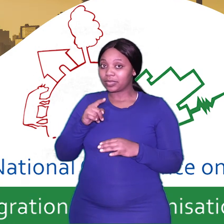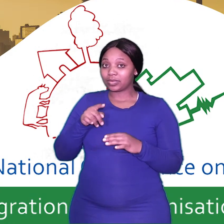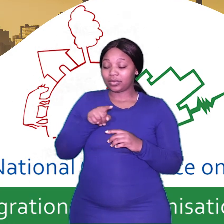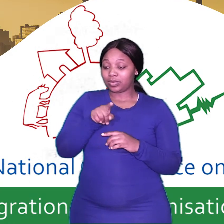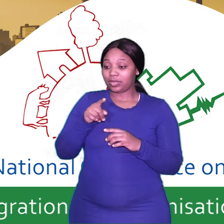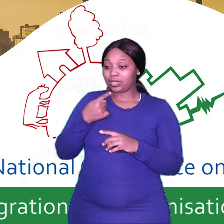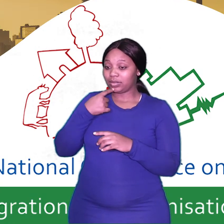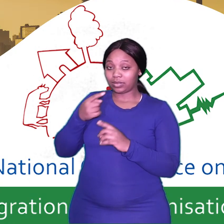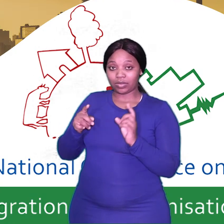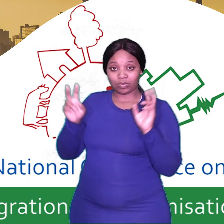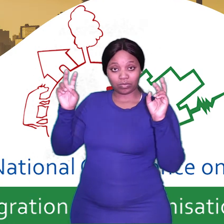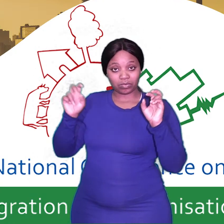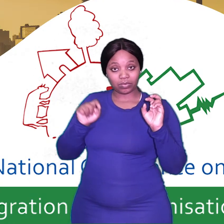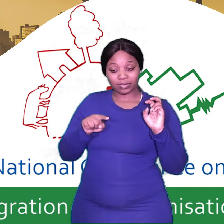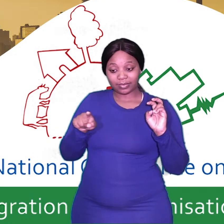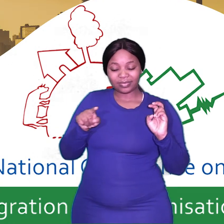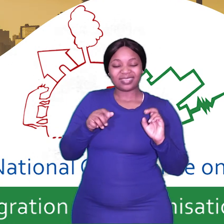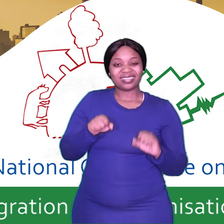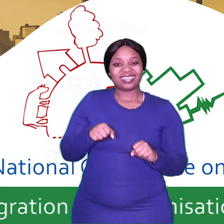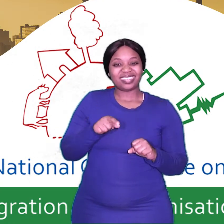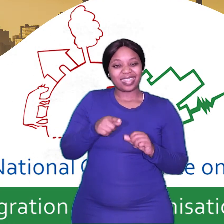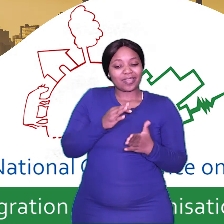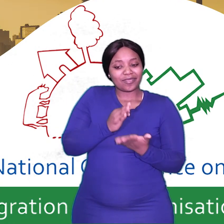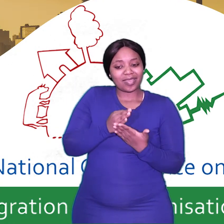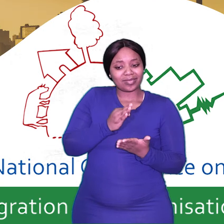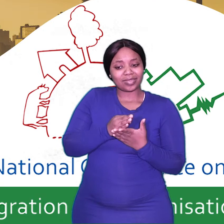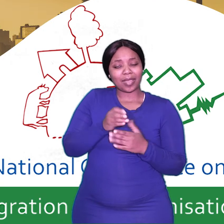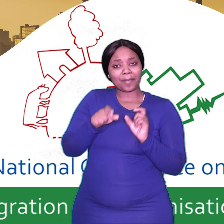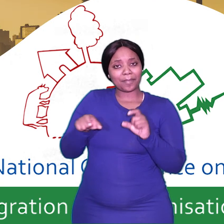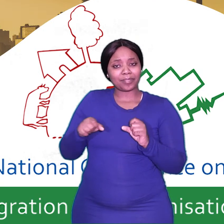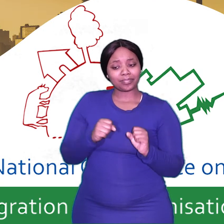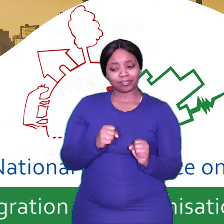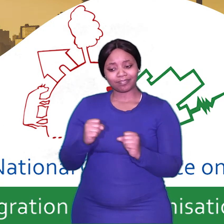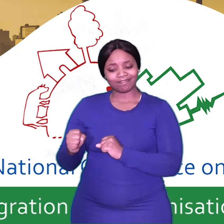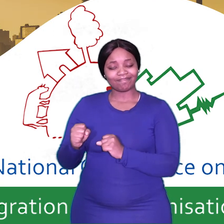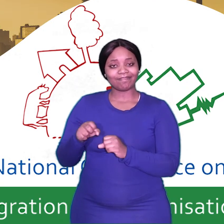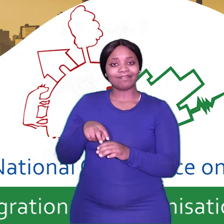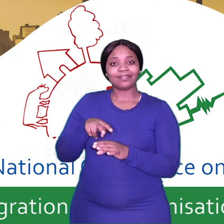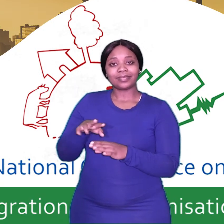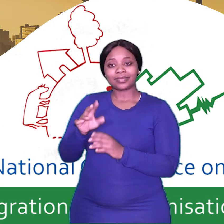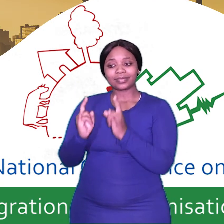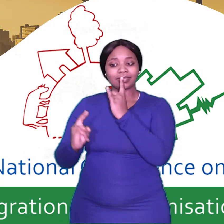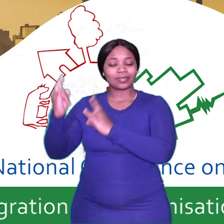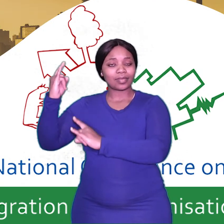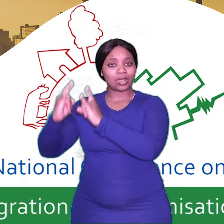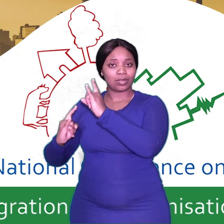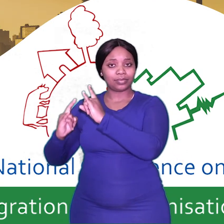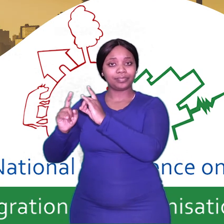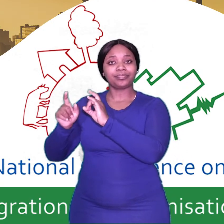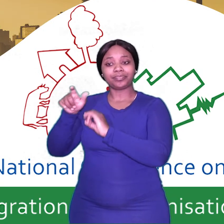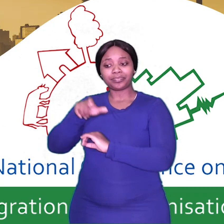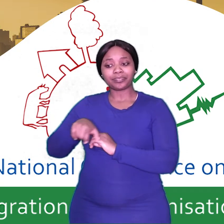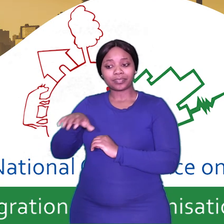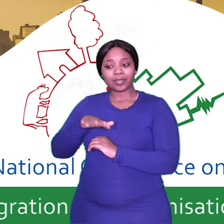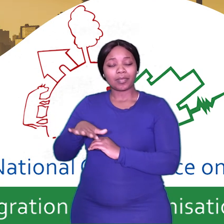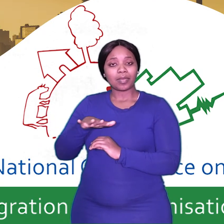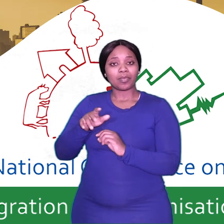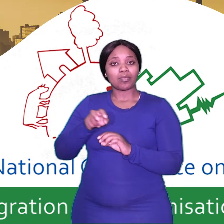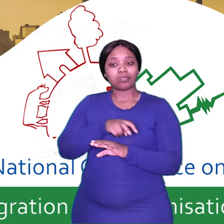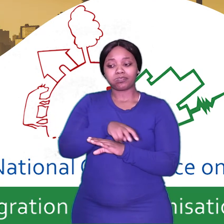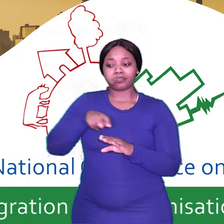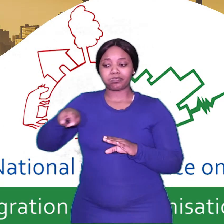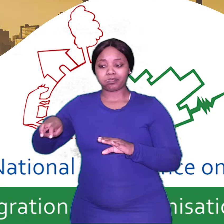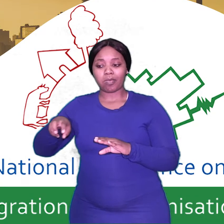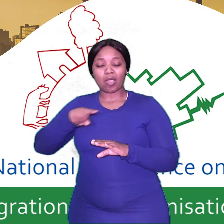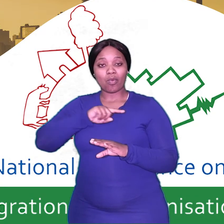labor migration in driving permanent urbanization at destination points as labor migrants